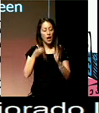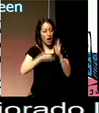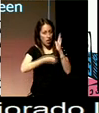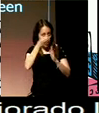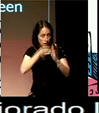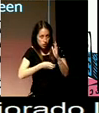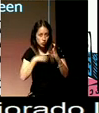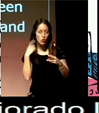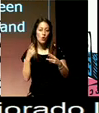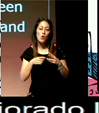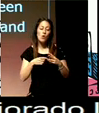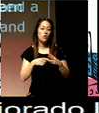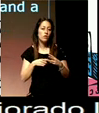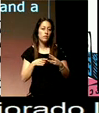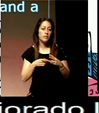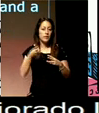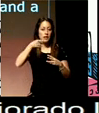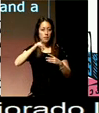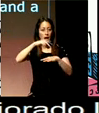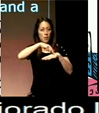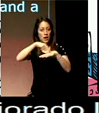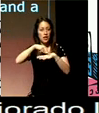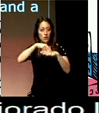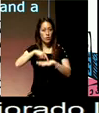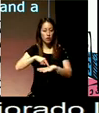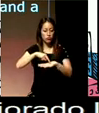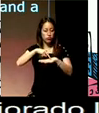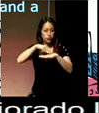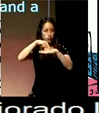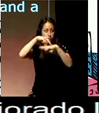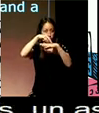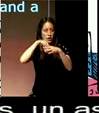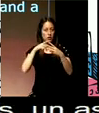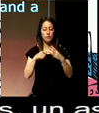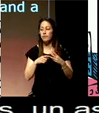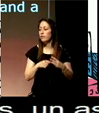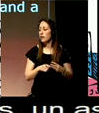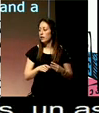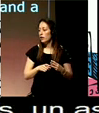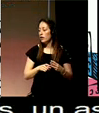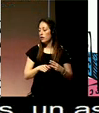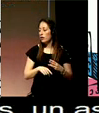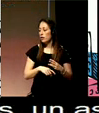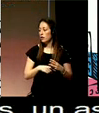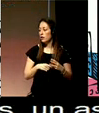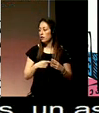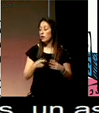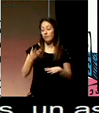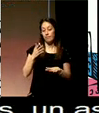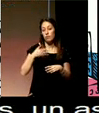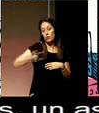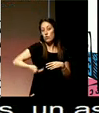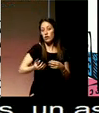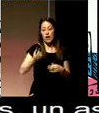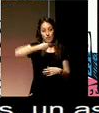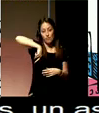platforms. Problem with the ancient regular Roman floor still remains, though. But the external